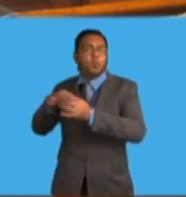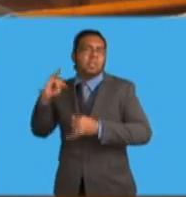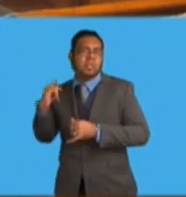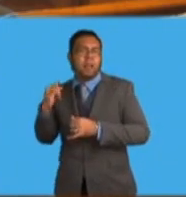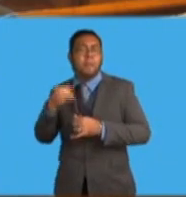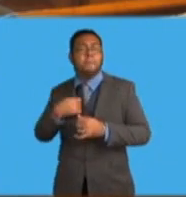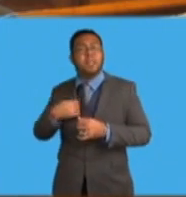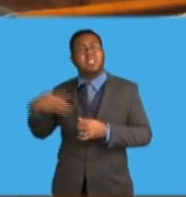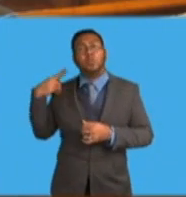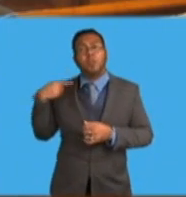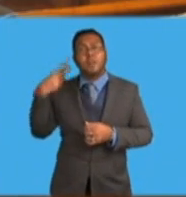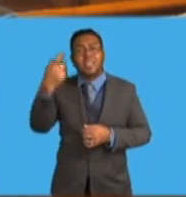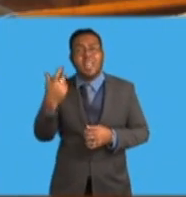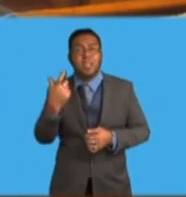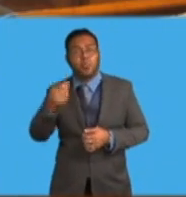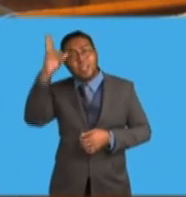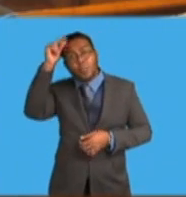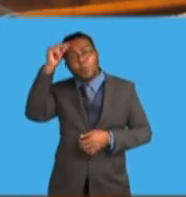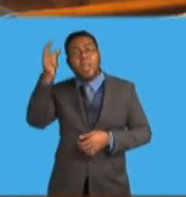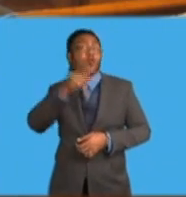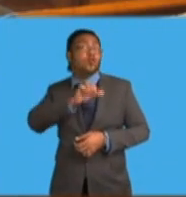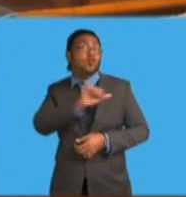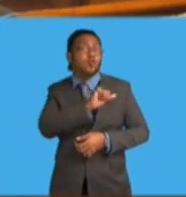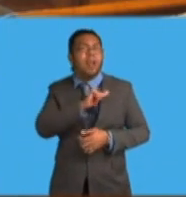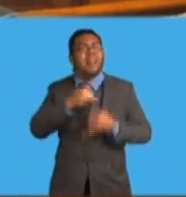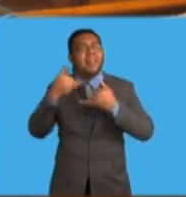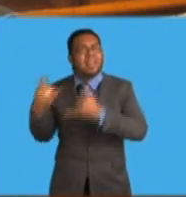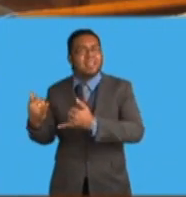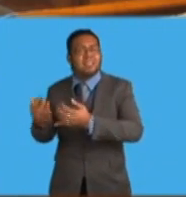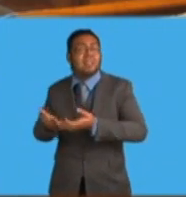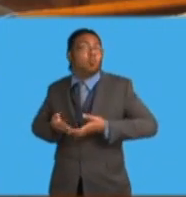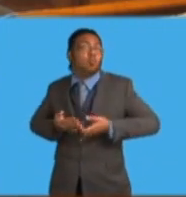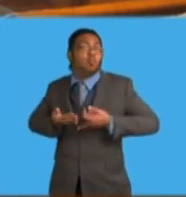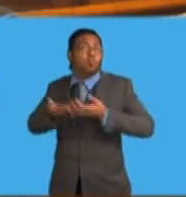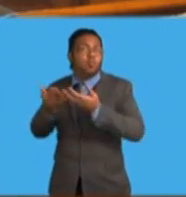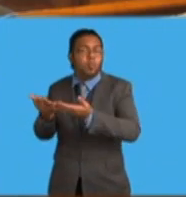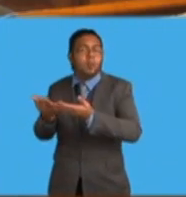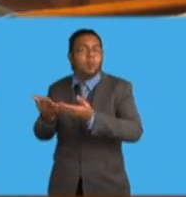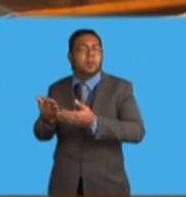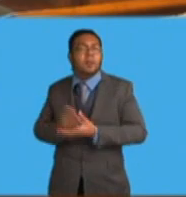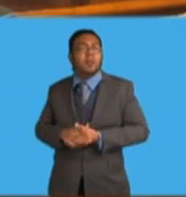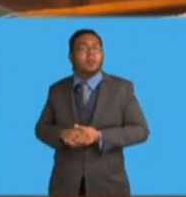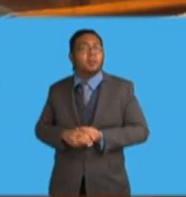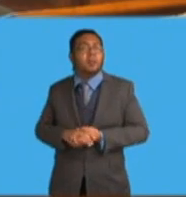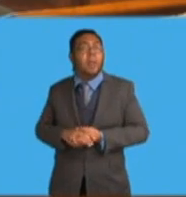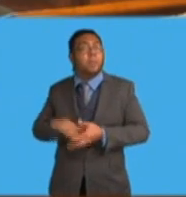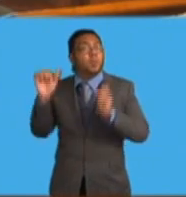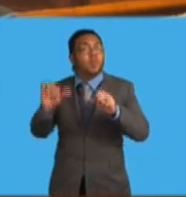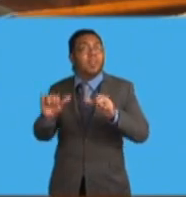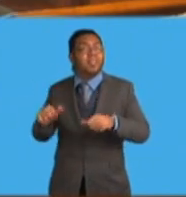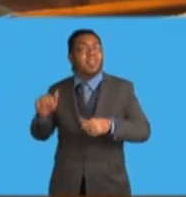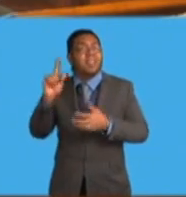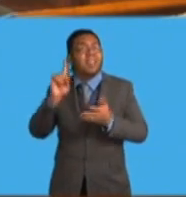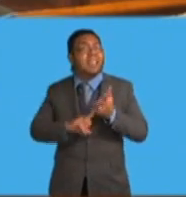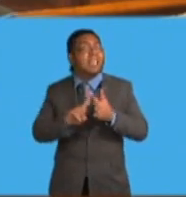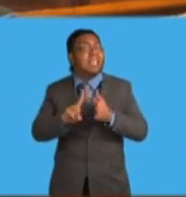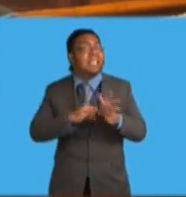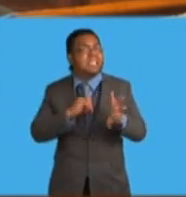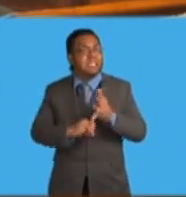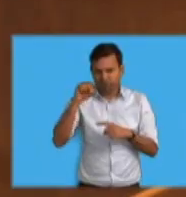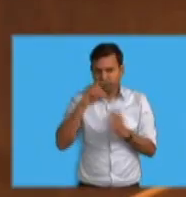Singatoka lost millions of dollars when the government abolished arrangements with Tavarua, who was paying them for using their reefs to surf. He